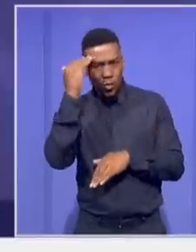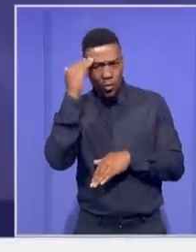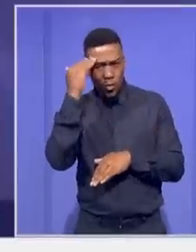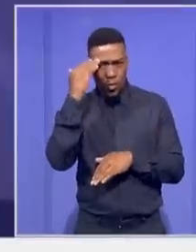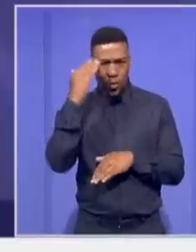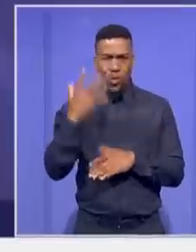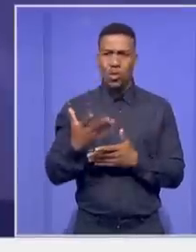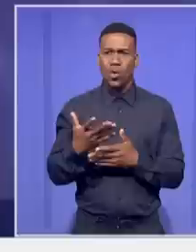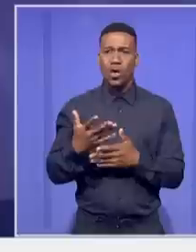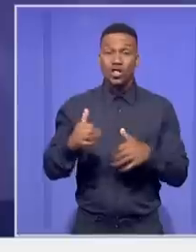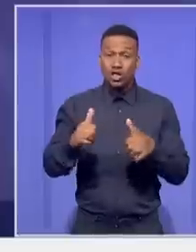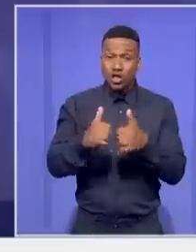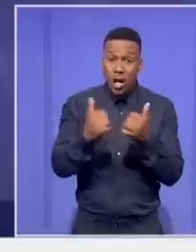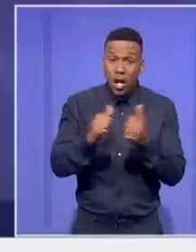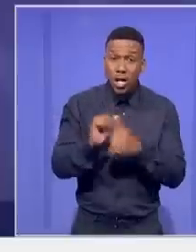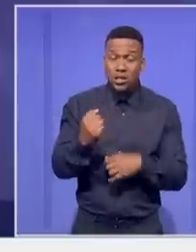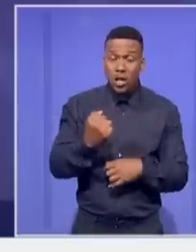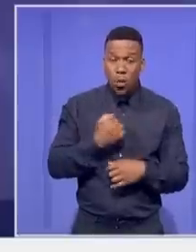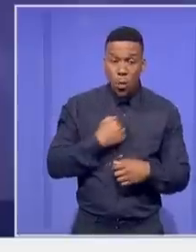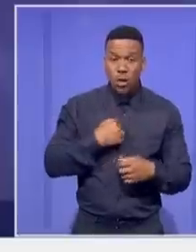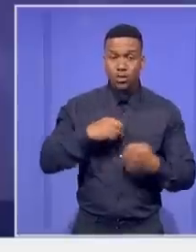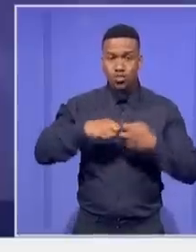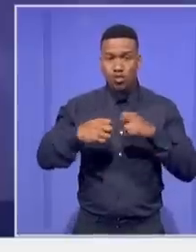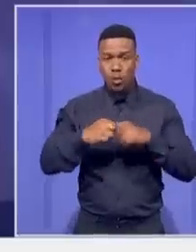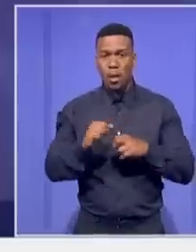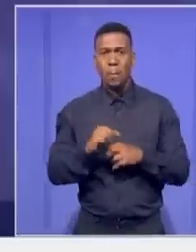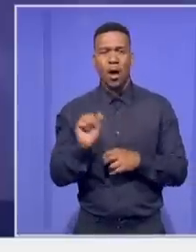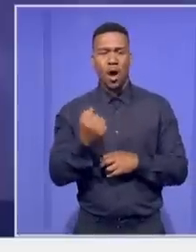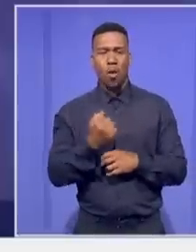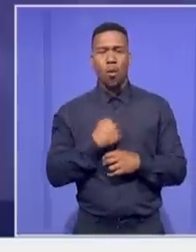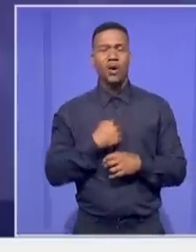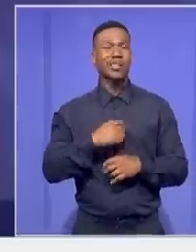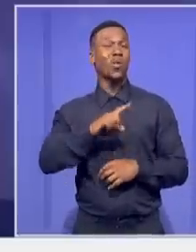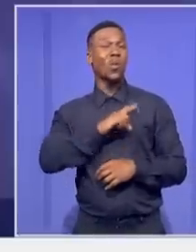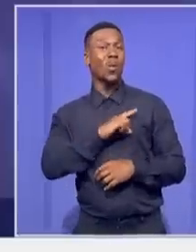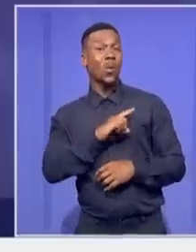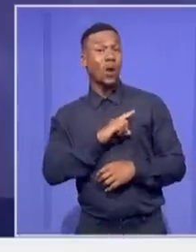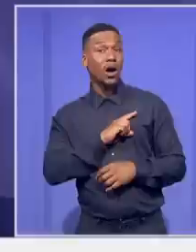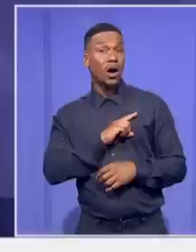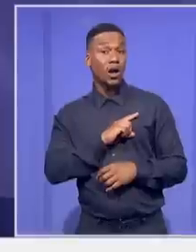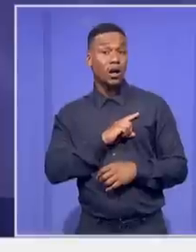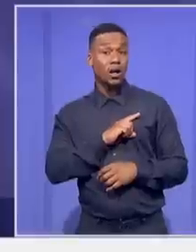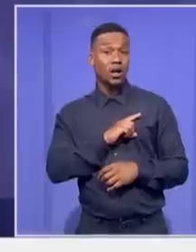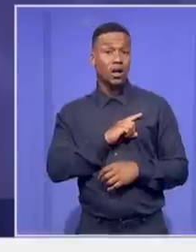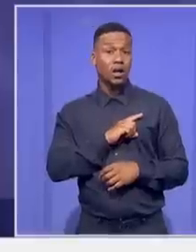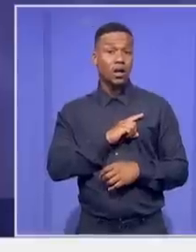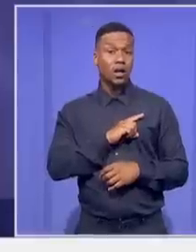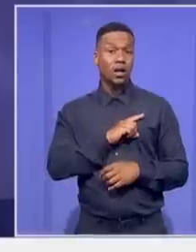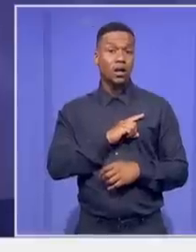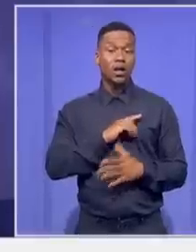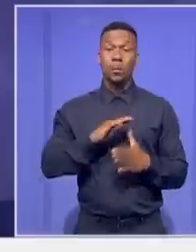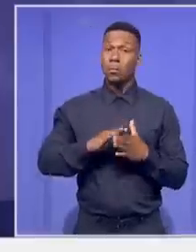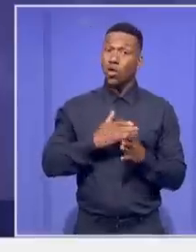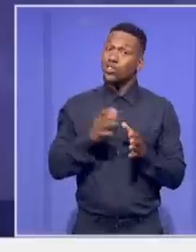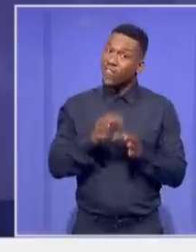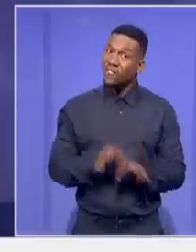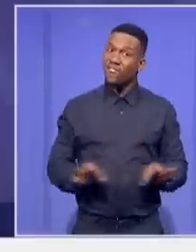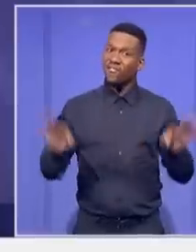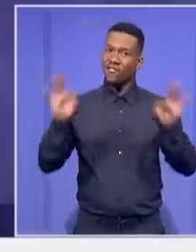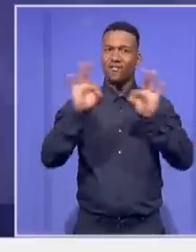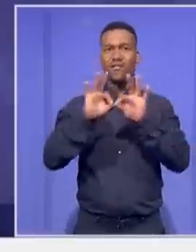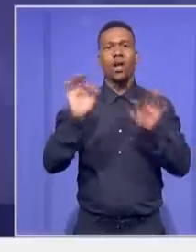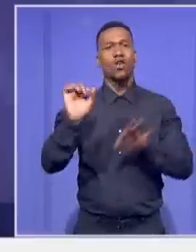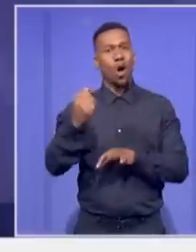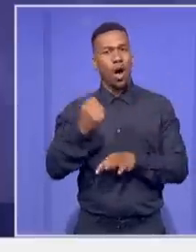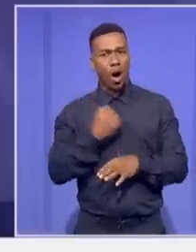and troubles were as a result of us having become untethered from our core values and our liberal